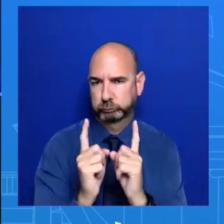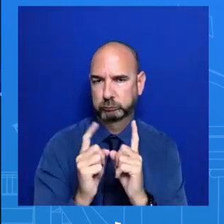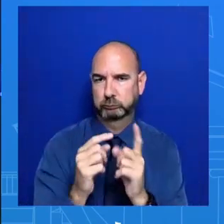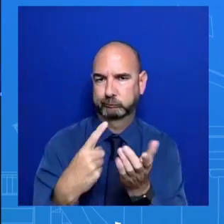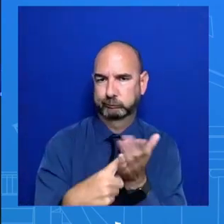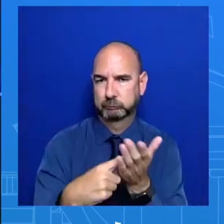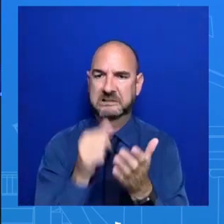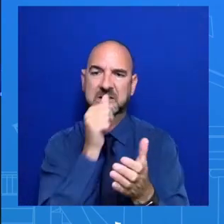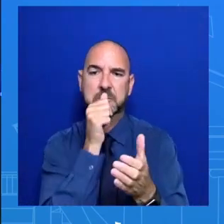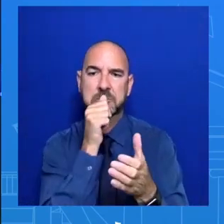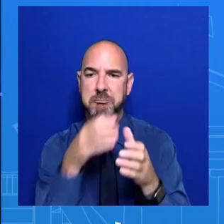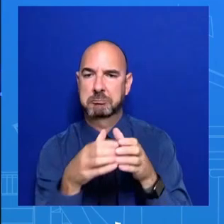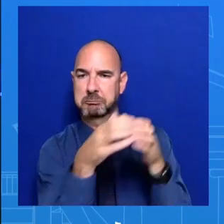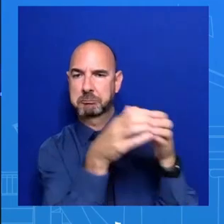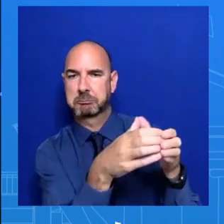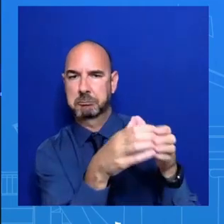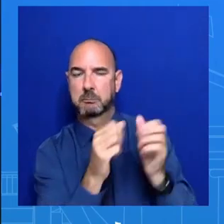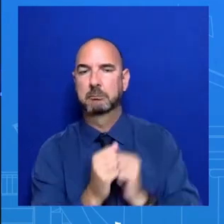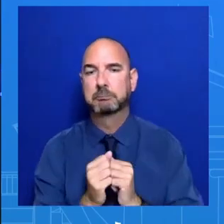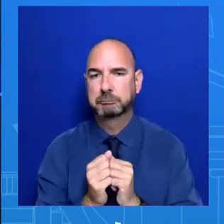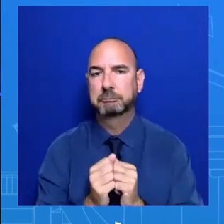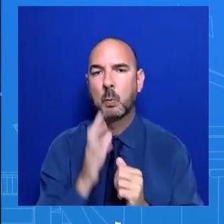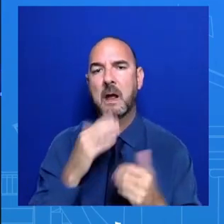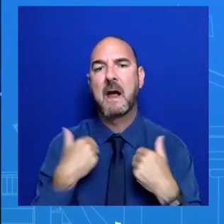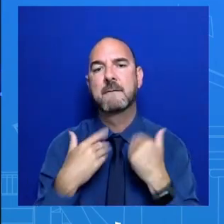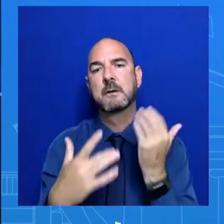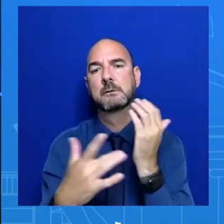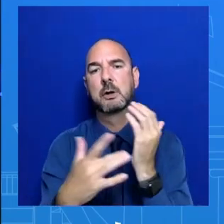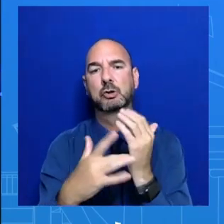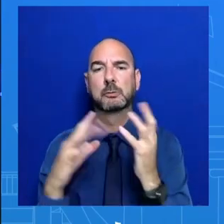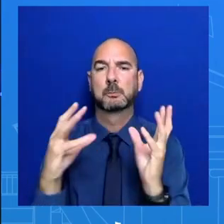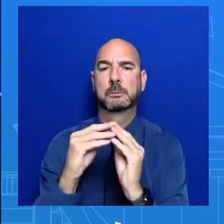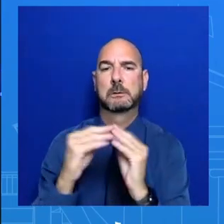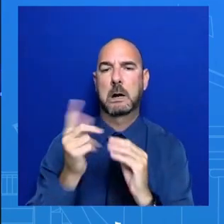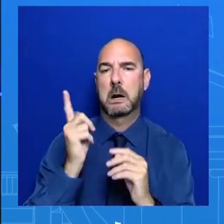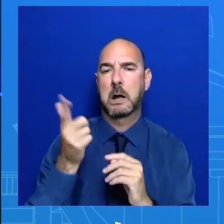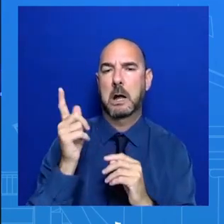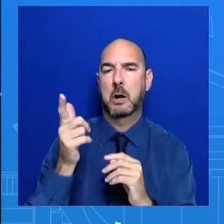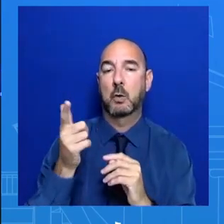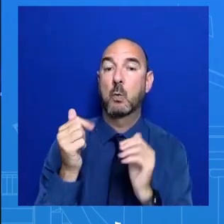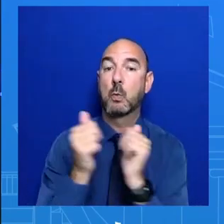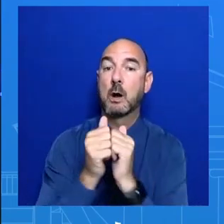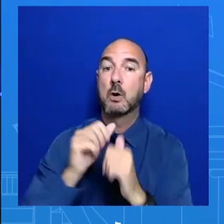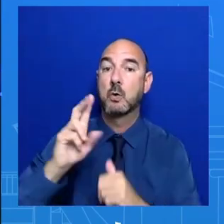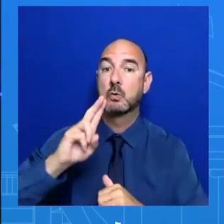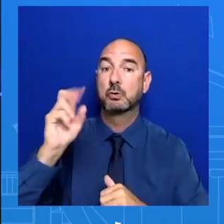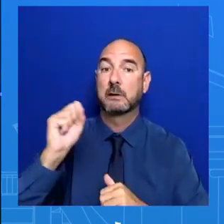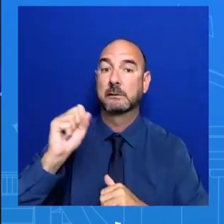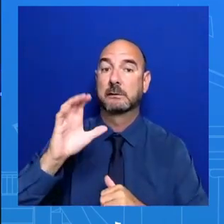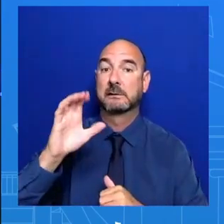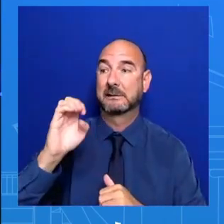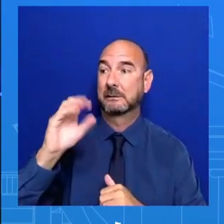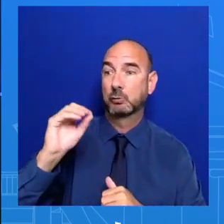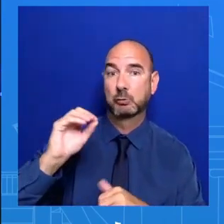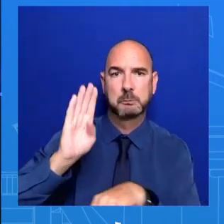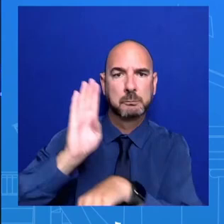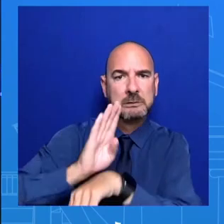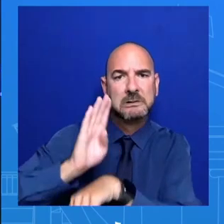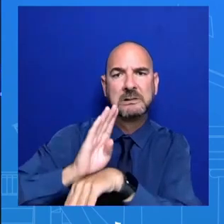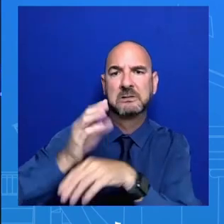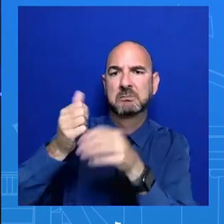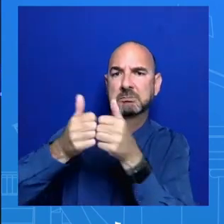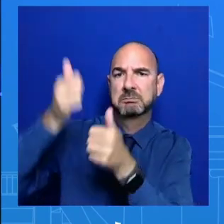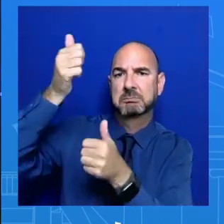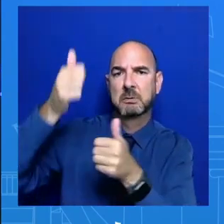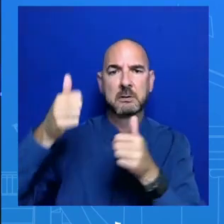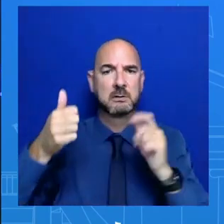and investment roundtable with U.S. and Kenyan CEOs and other business leaders in the East Room. President Biden is really